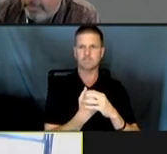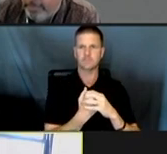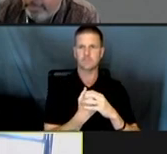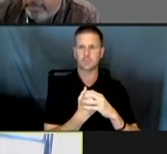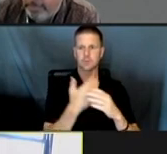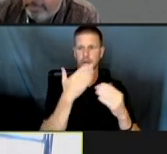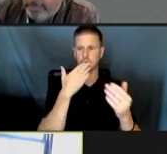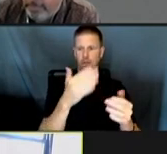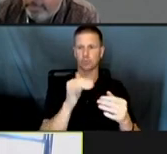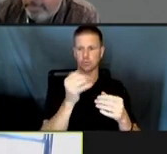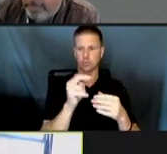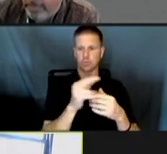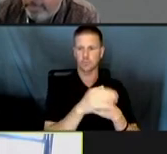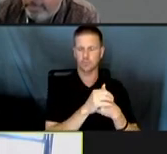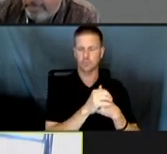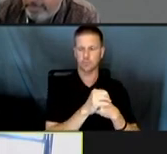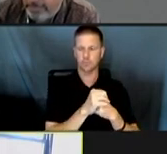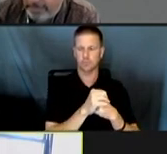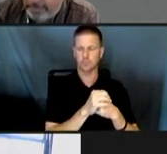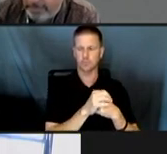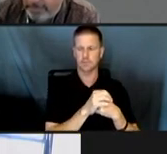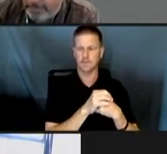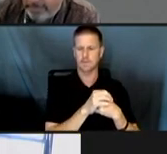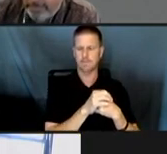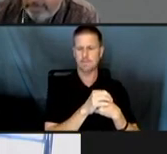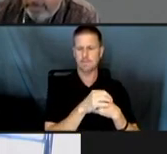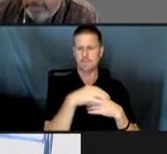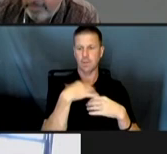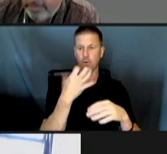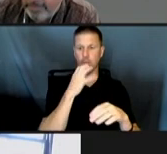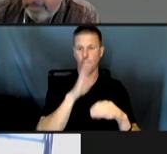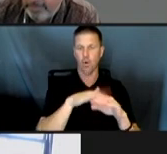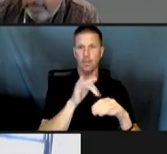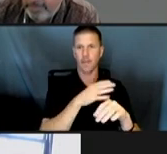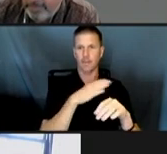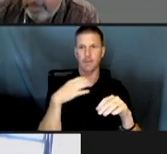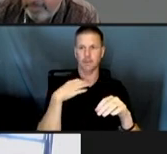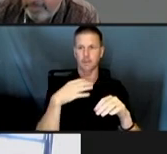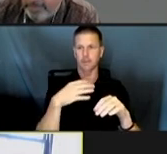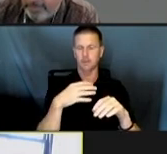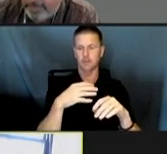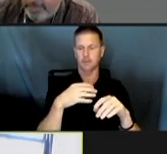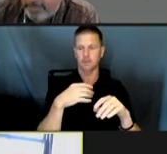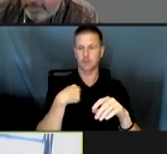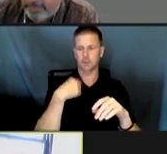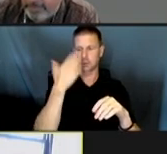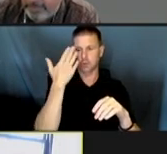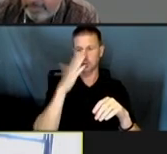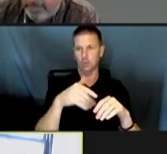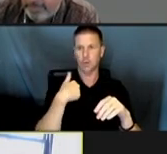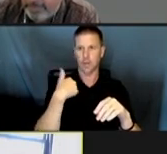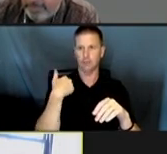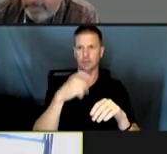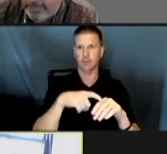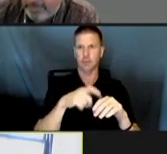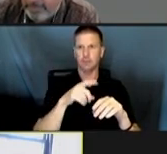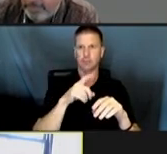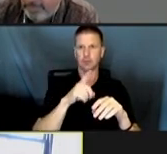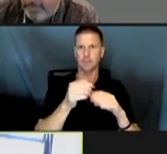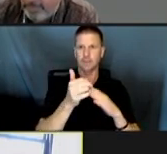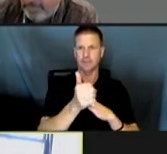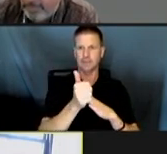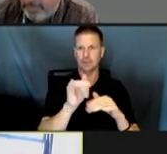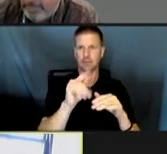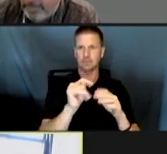you, Jen. You're welcome. I want to be on that committee badly. I just don't know that I have the time to lead it.